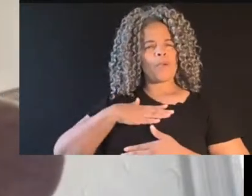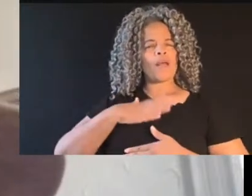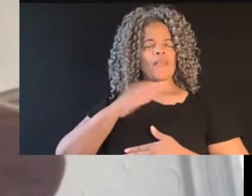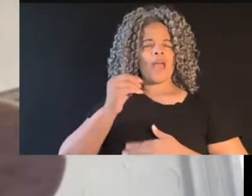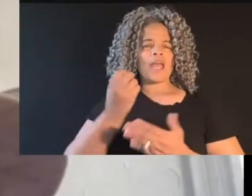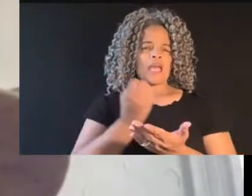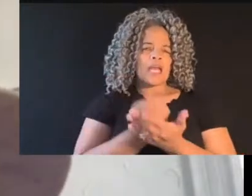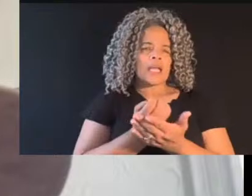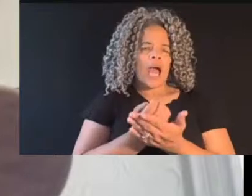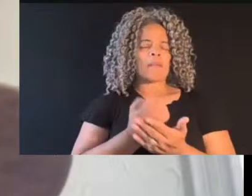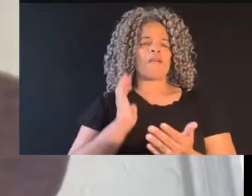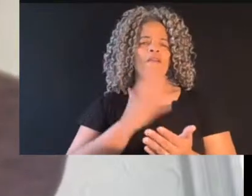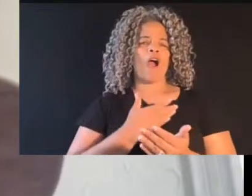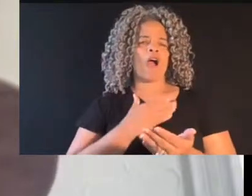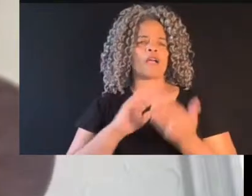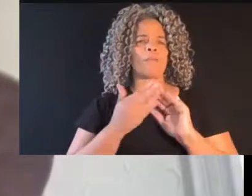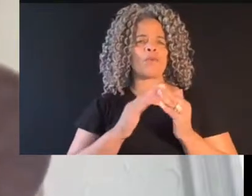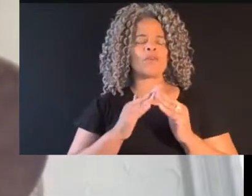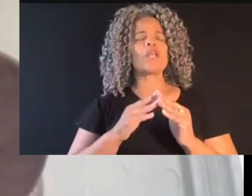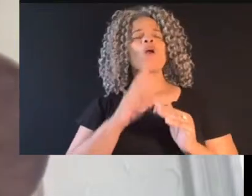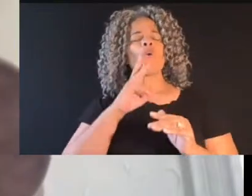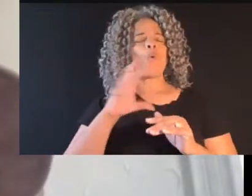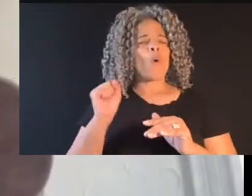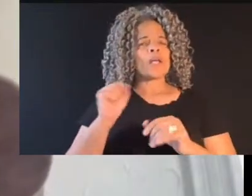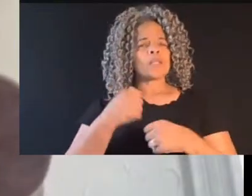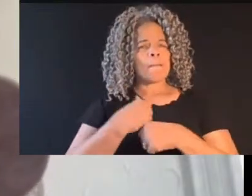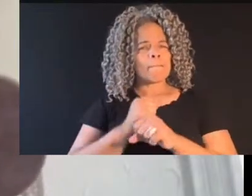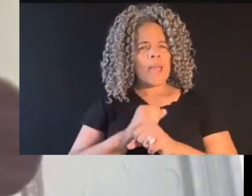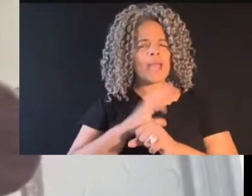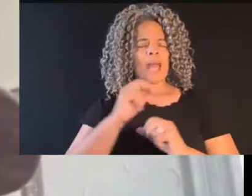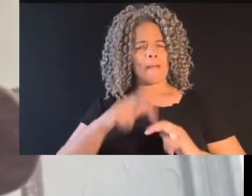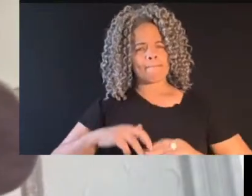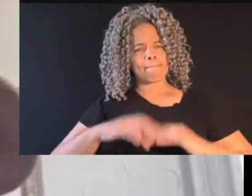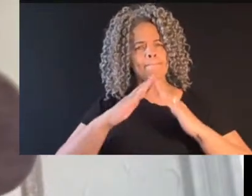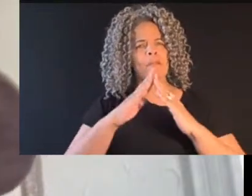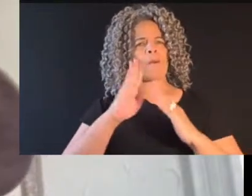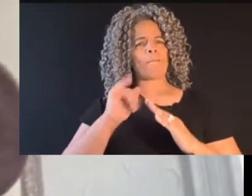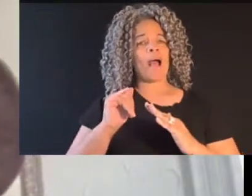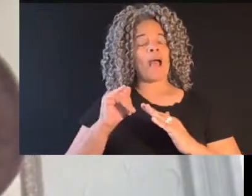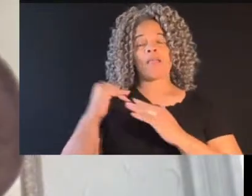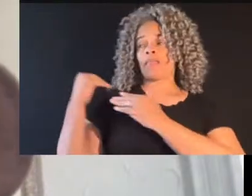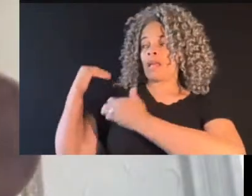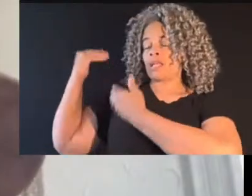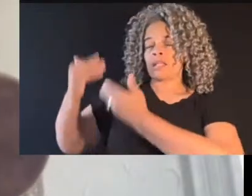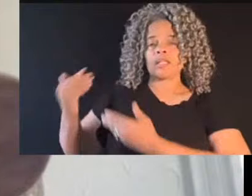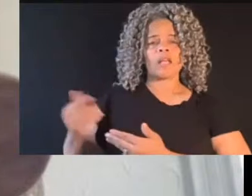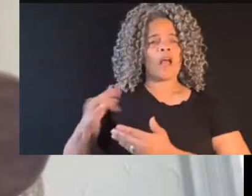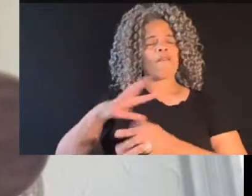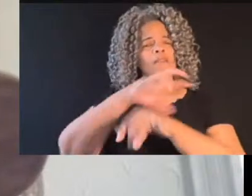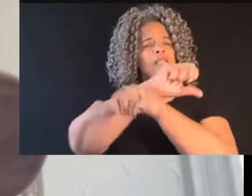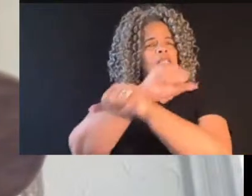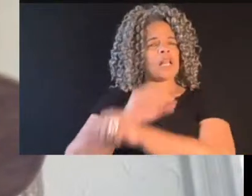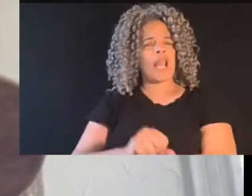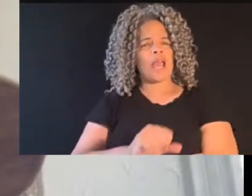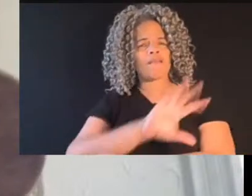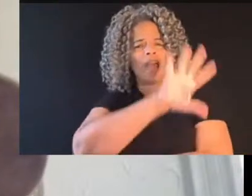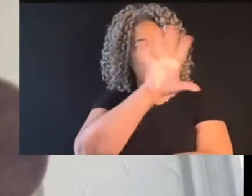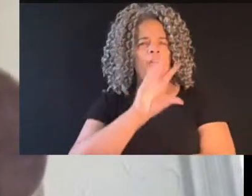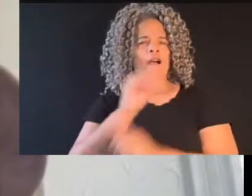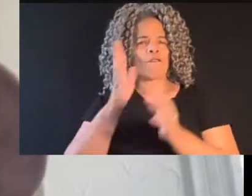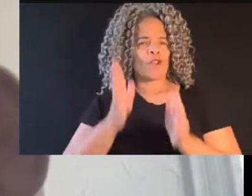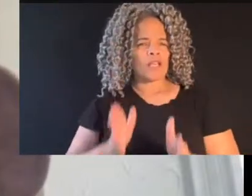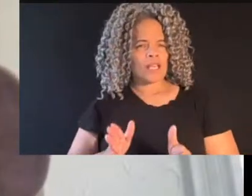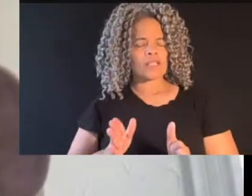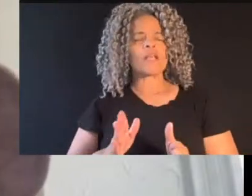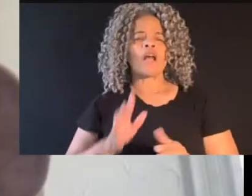of our communities was made and built by the descendants of enslaved Africans. The